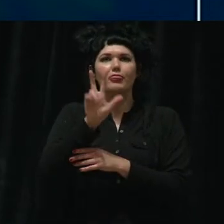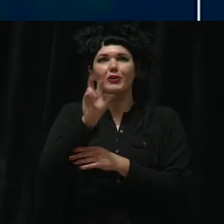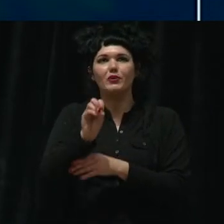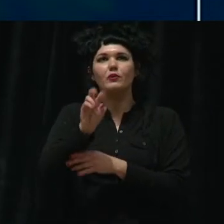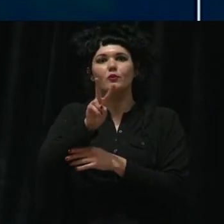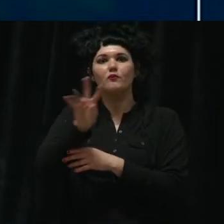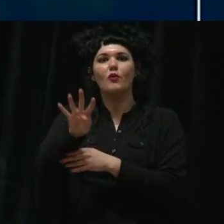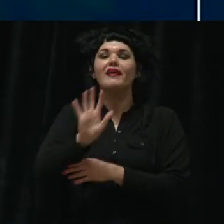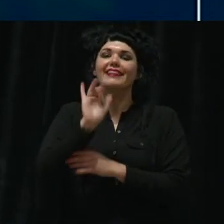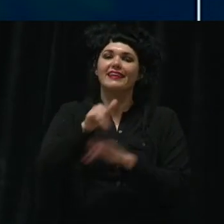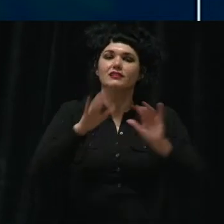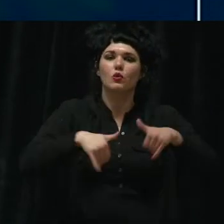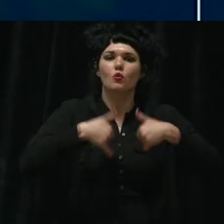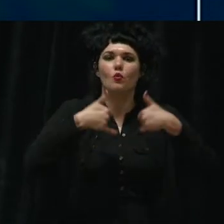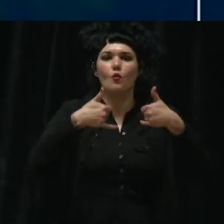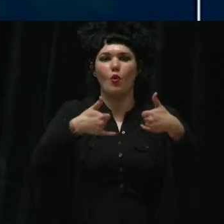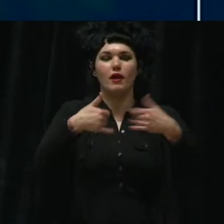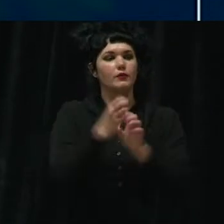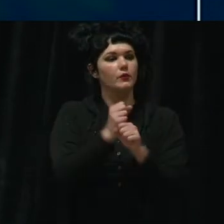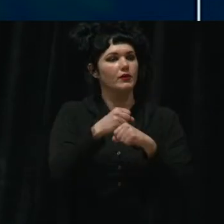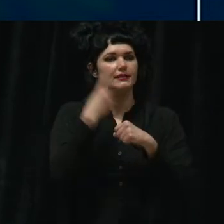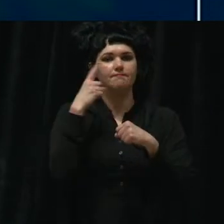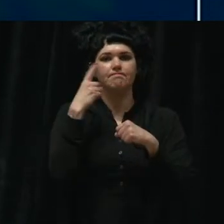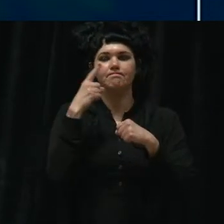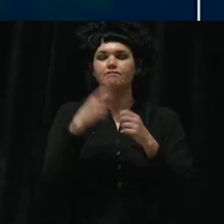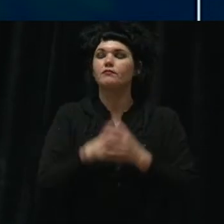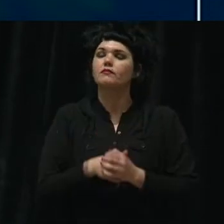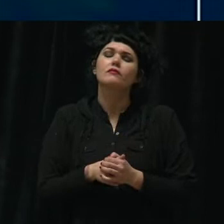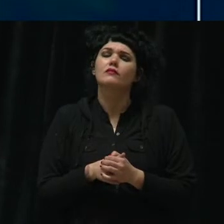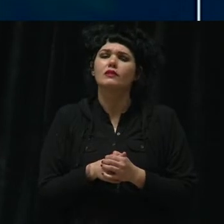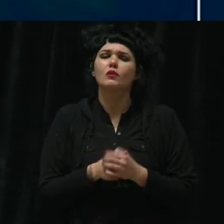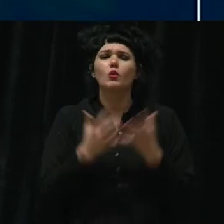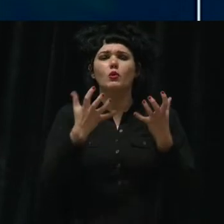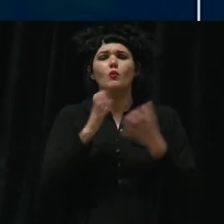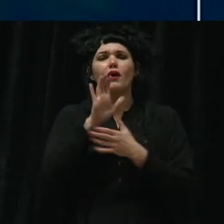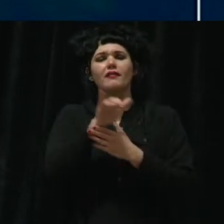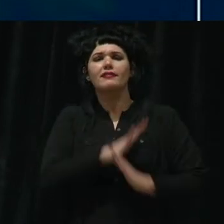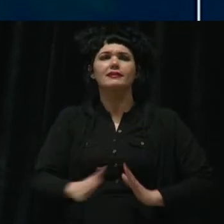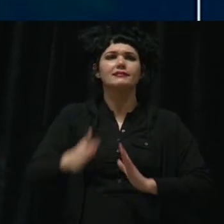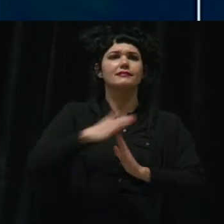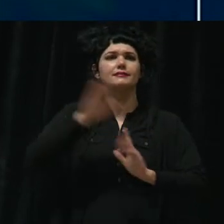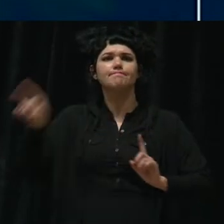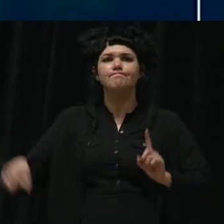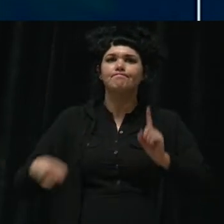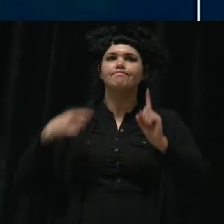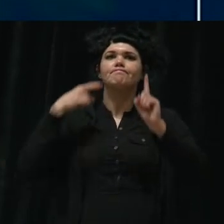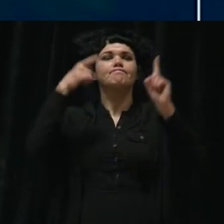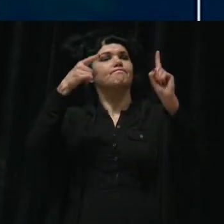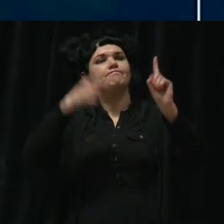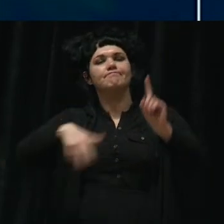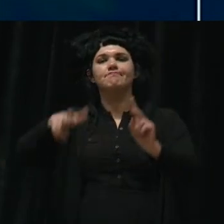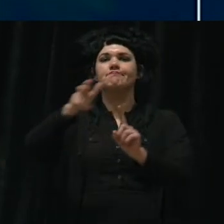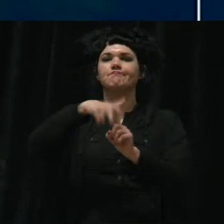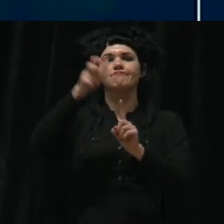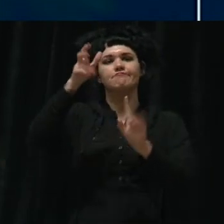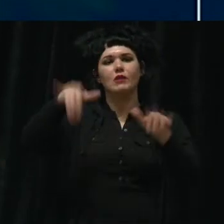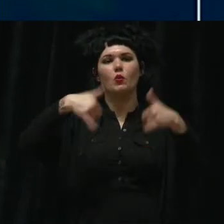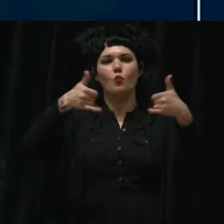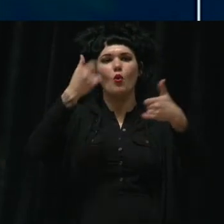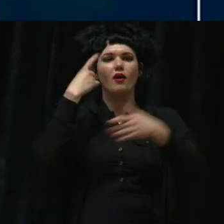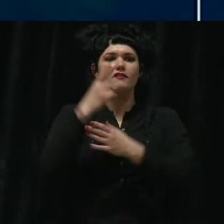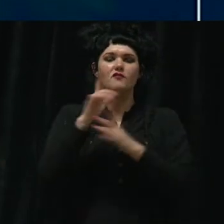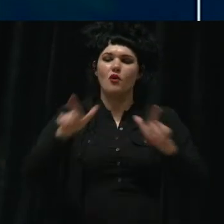was designed to be the major award for a lifetime of contribution